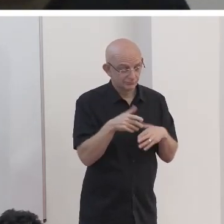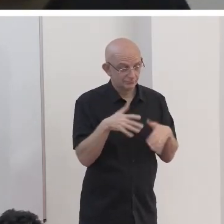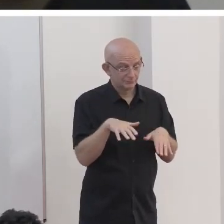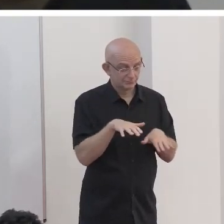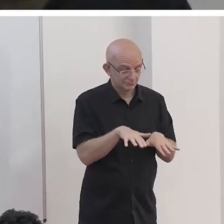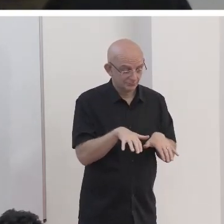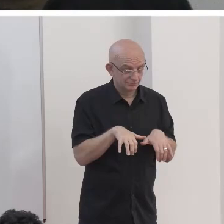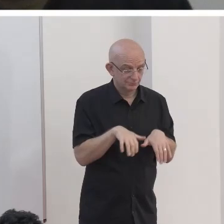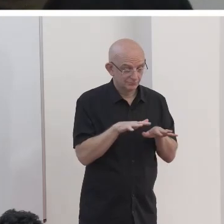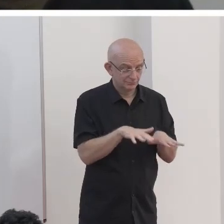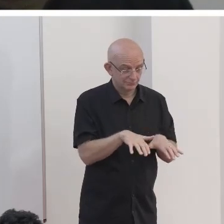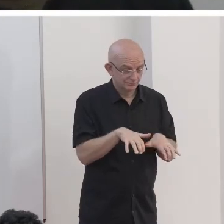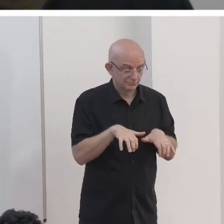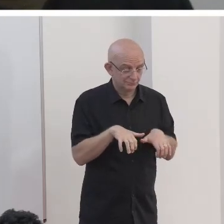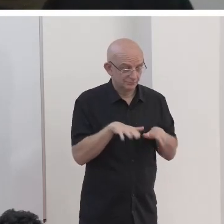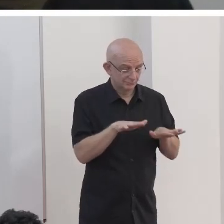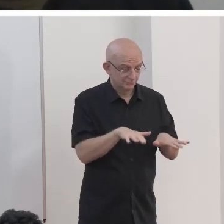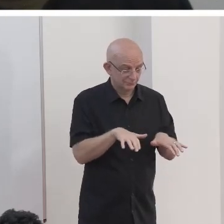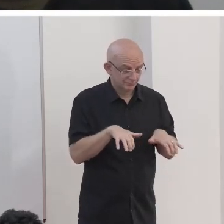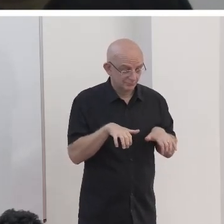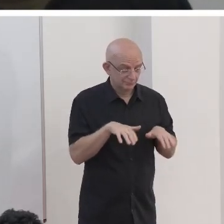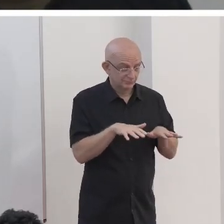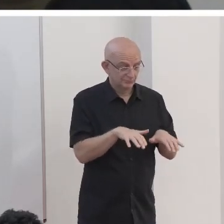Dragging its body, moving towards you.